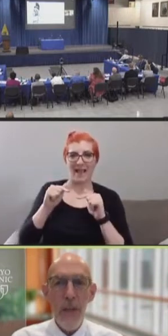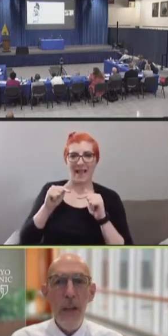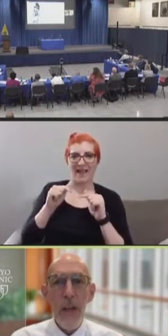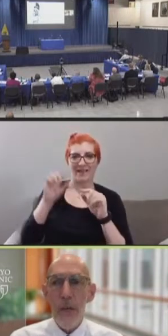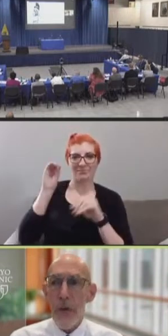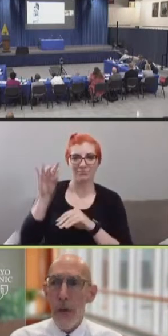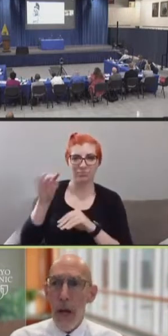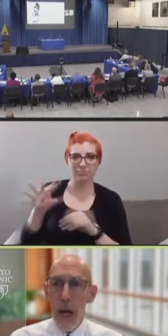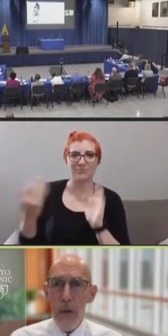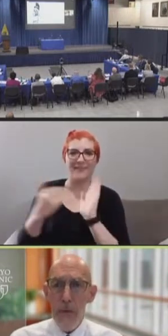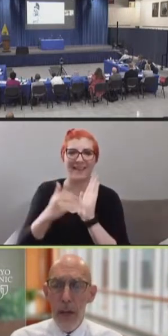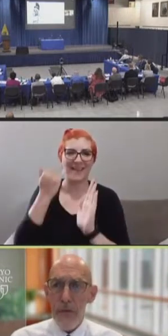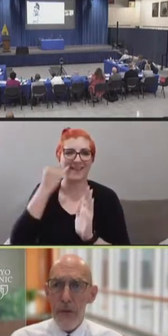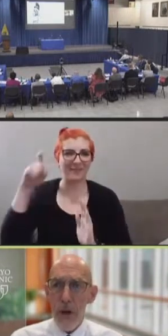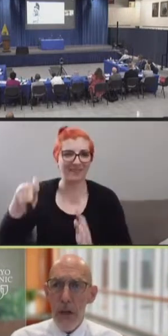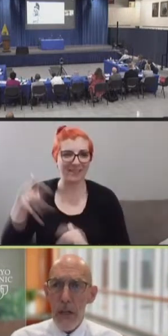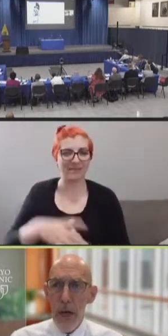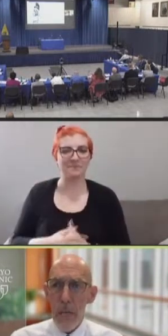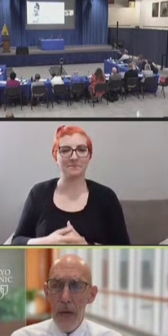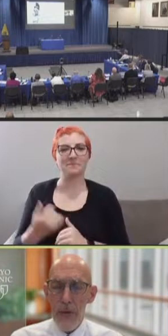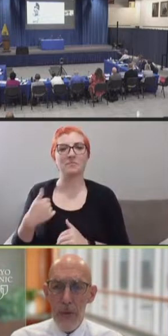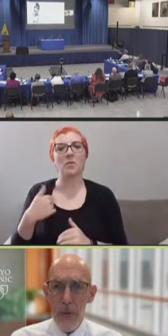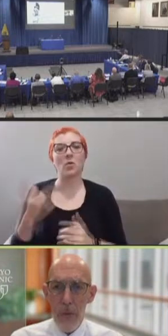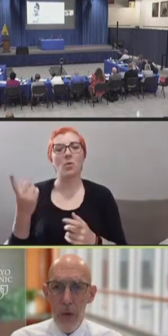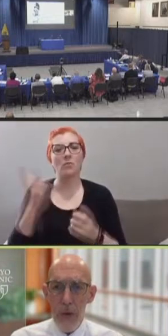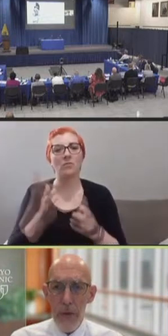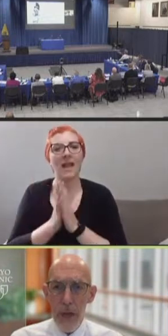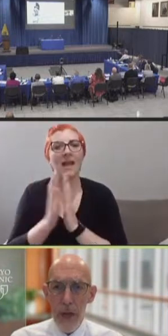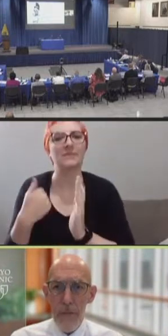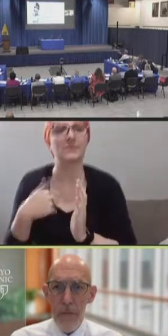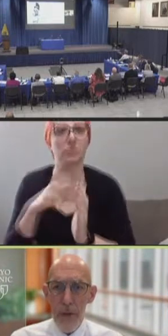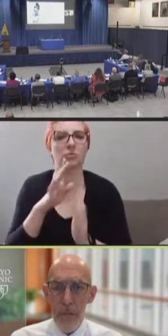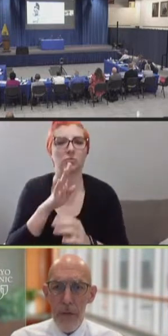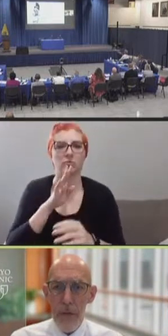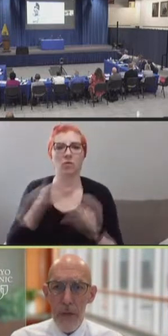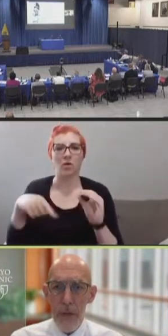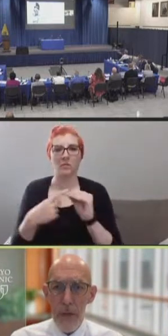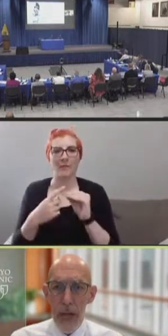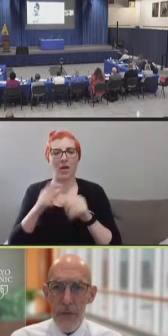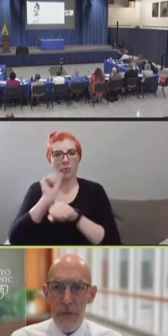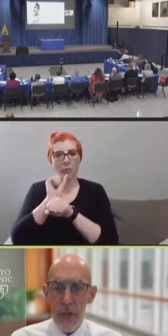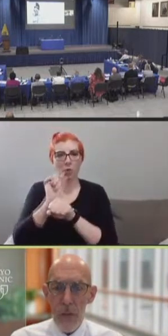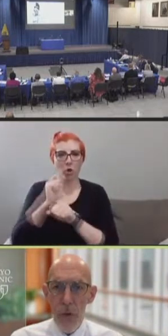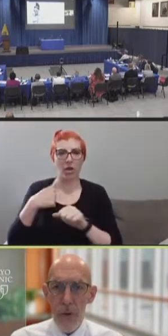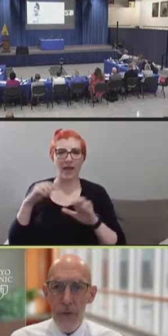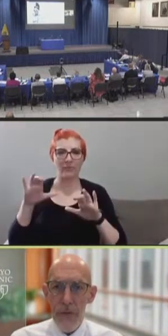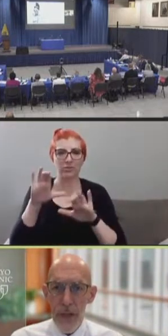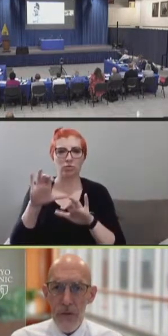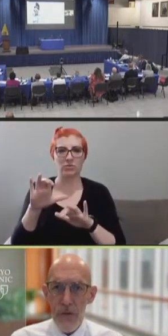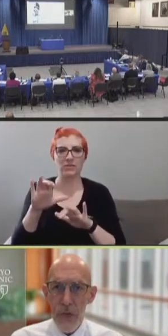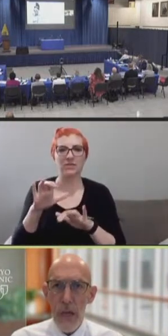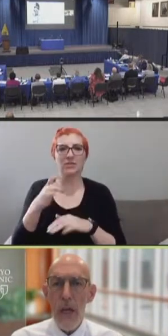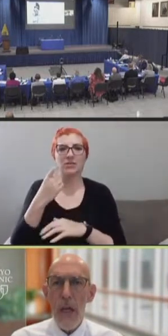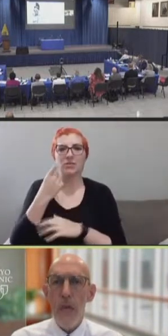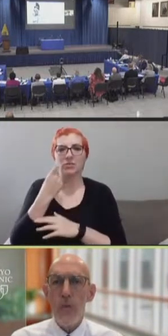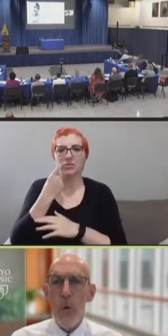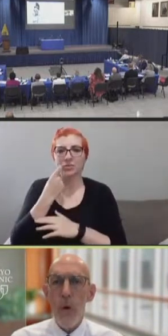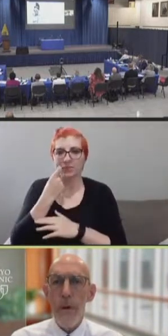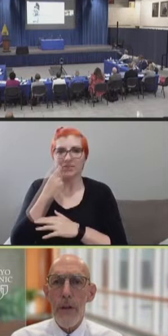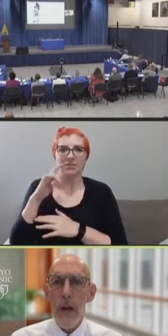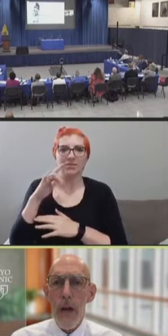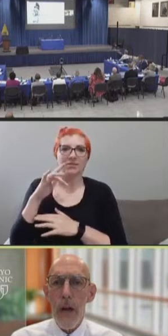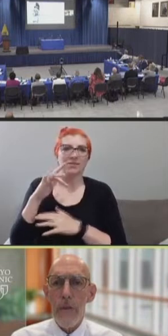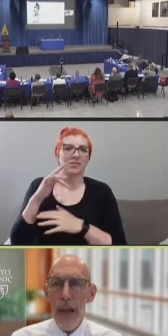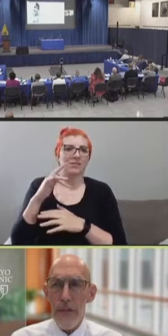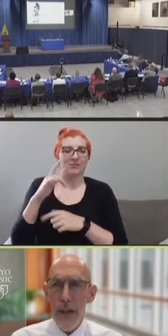you. So I was asked to talk about some of the work that I've been doing the last quarter of a century